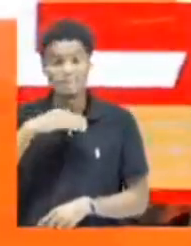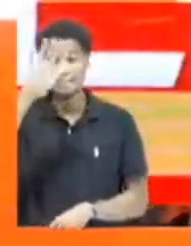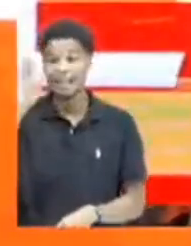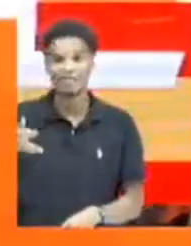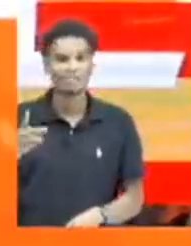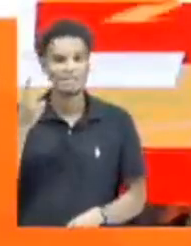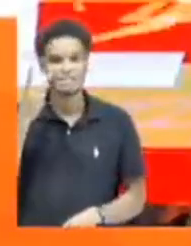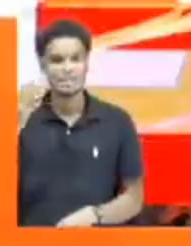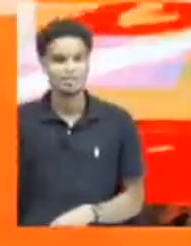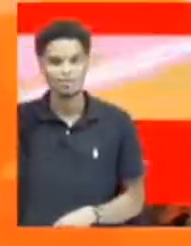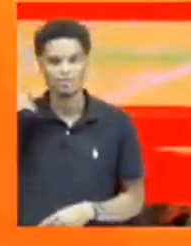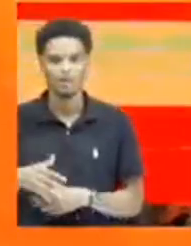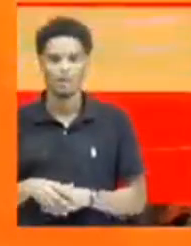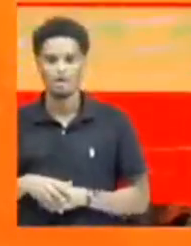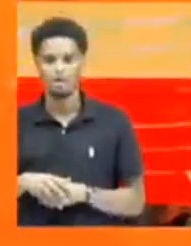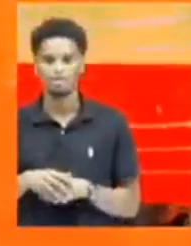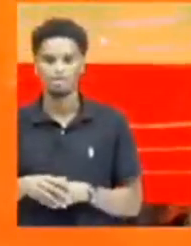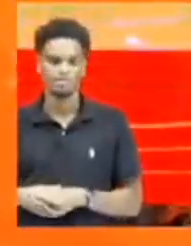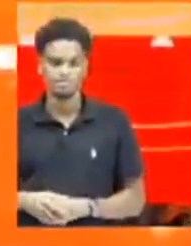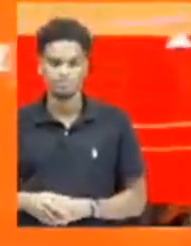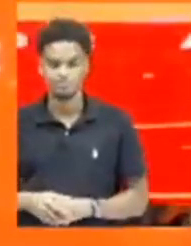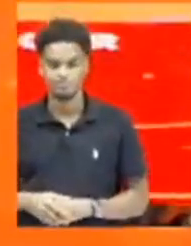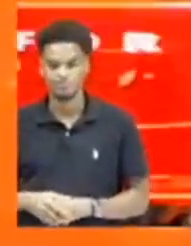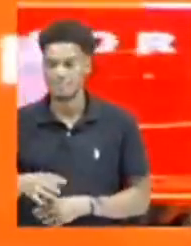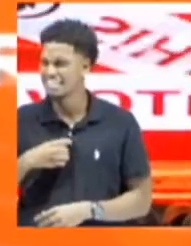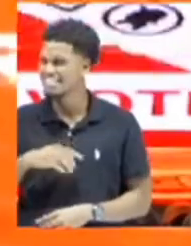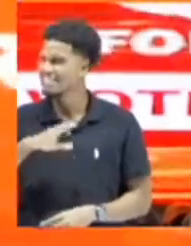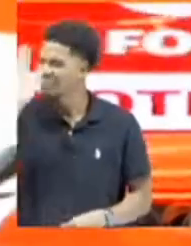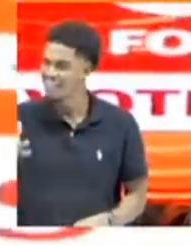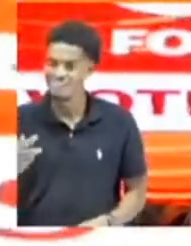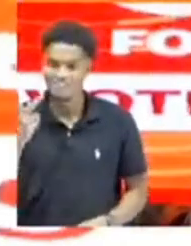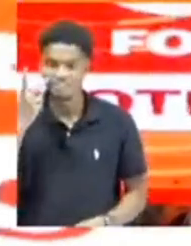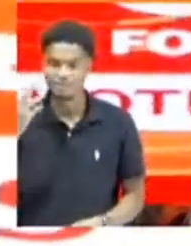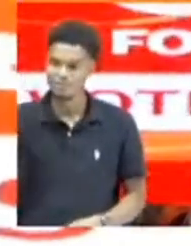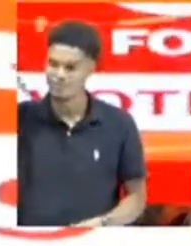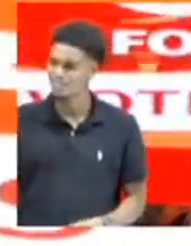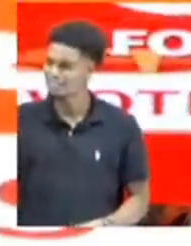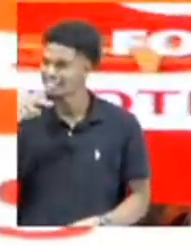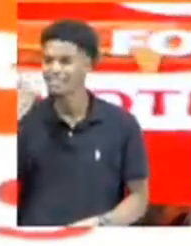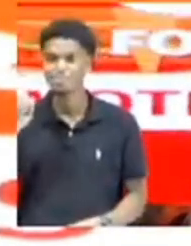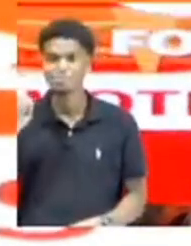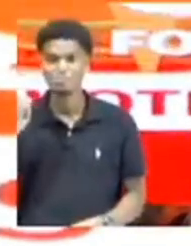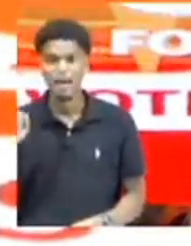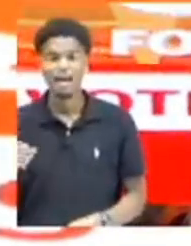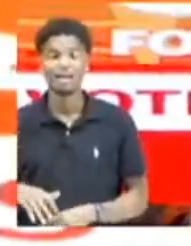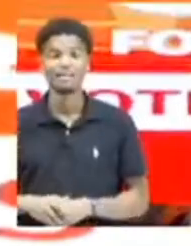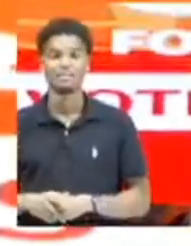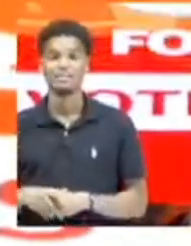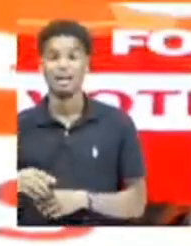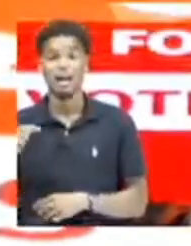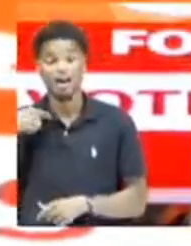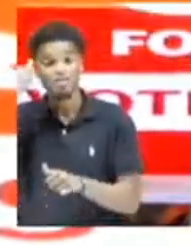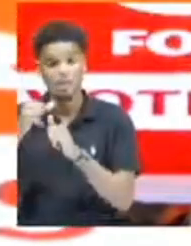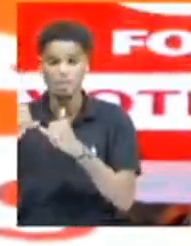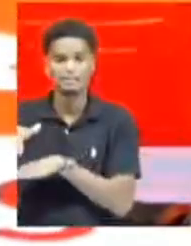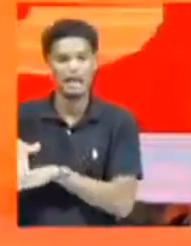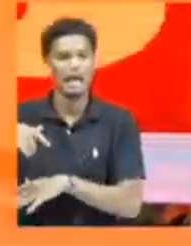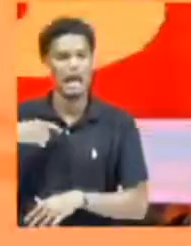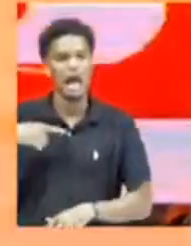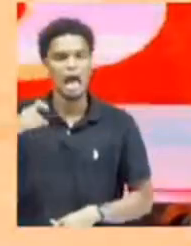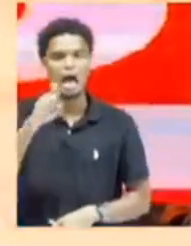in my life. And remember last night I asked you, them said 200,000